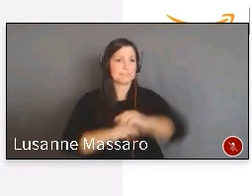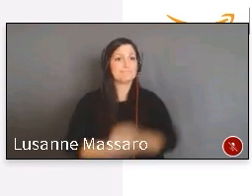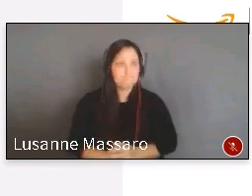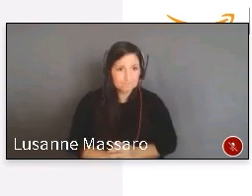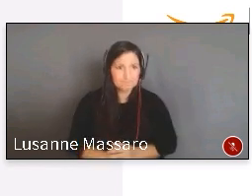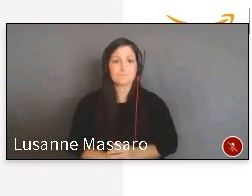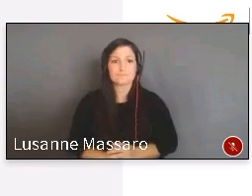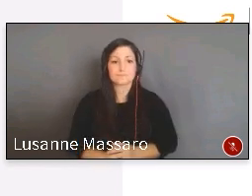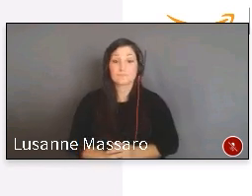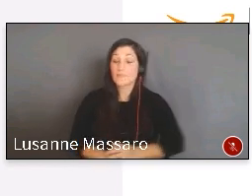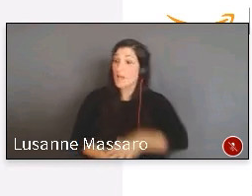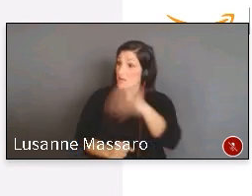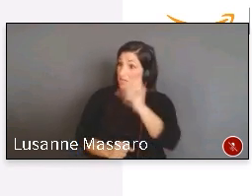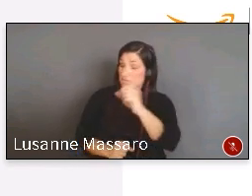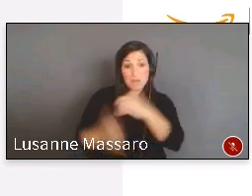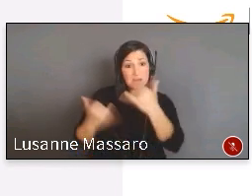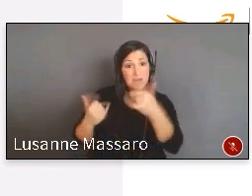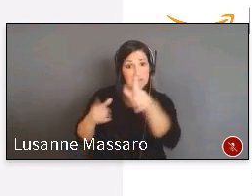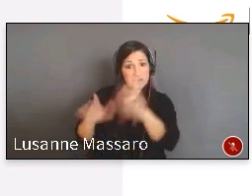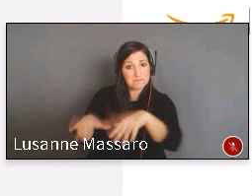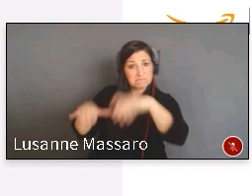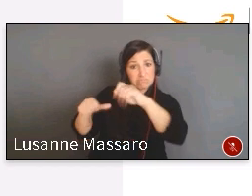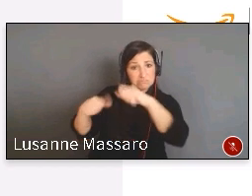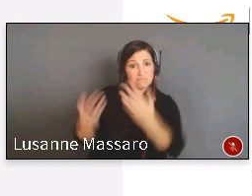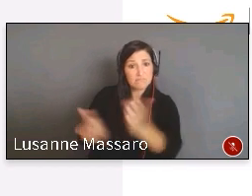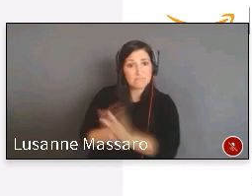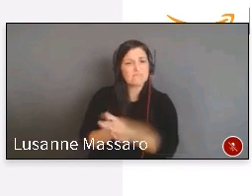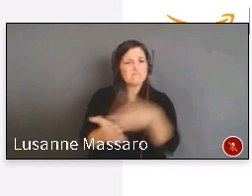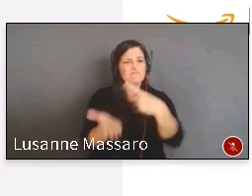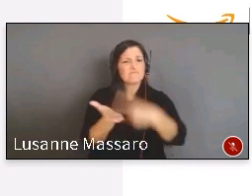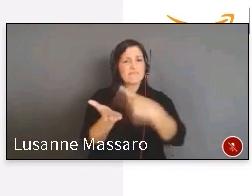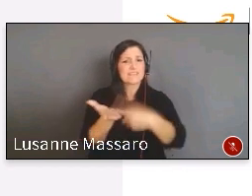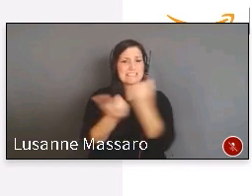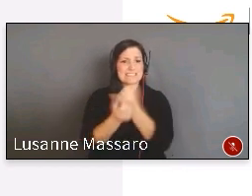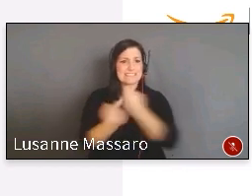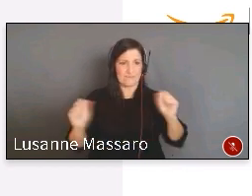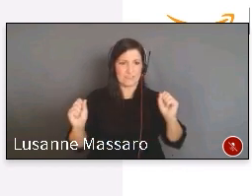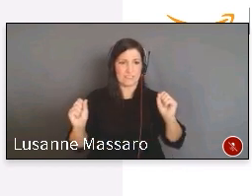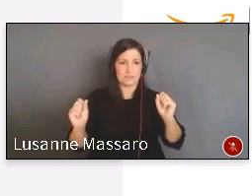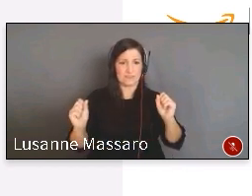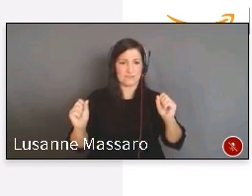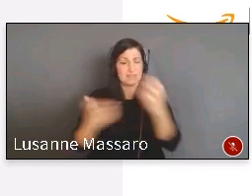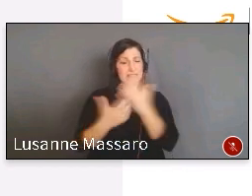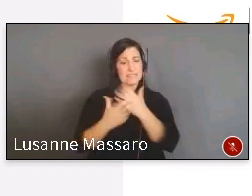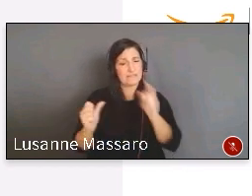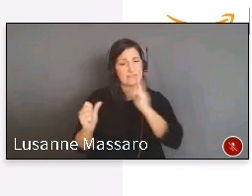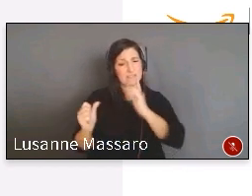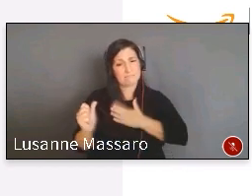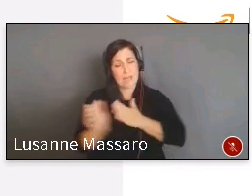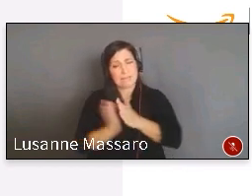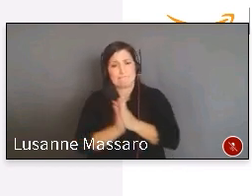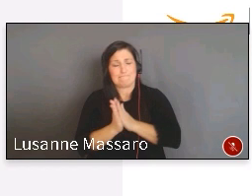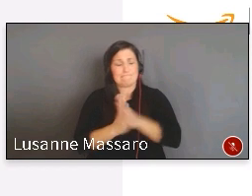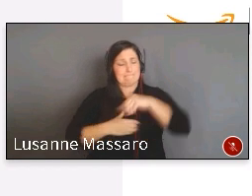Yeah, so I'm going to take this slide, Deanna. I'm going to talk about safety because safety is a love of mine, and that's actually how I